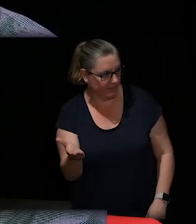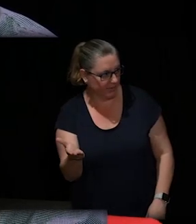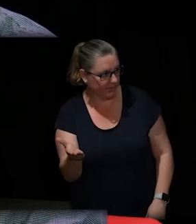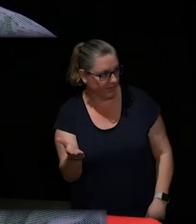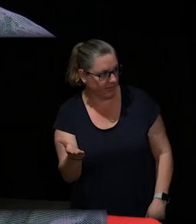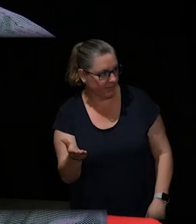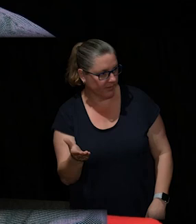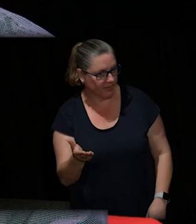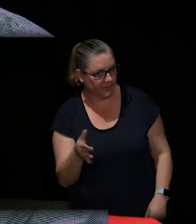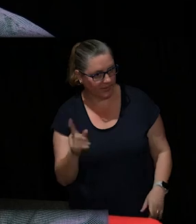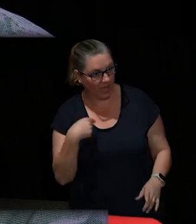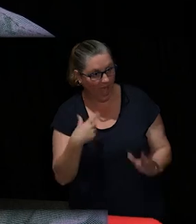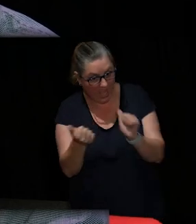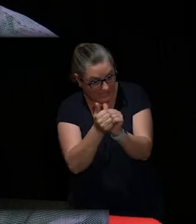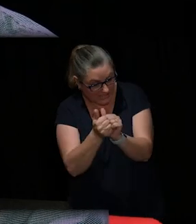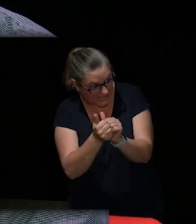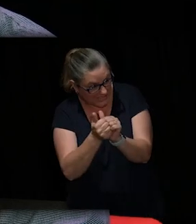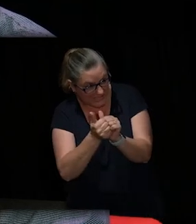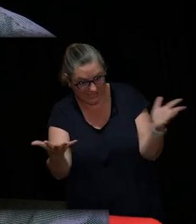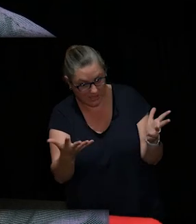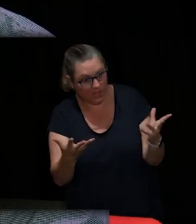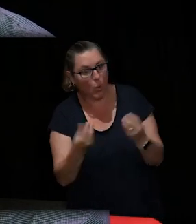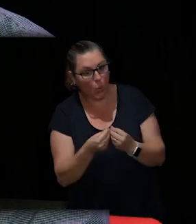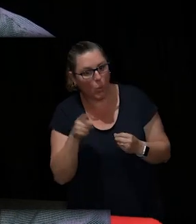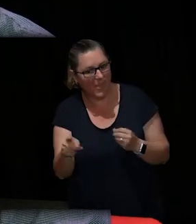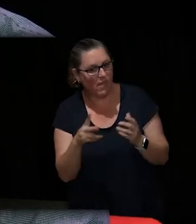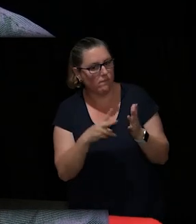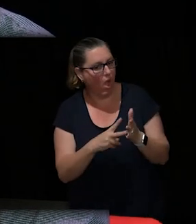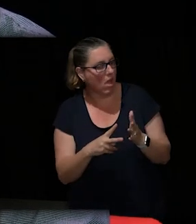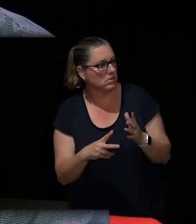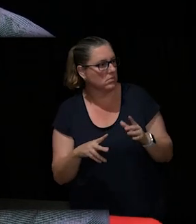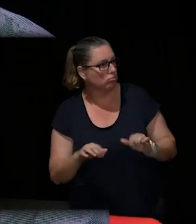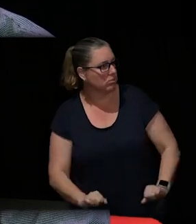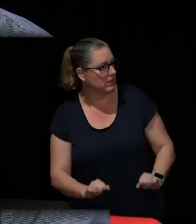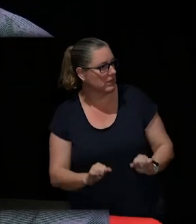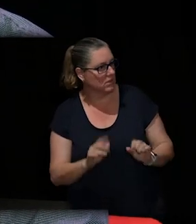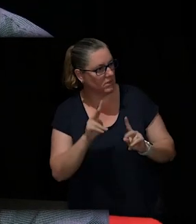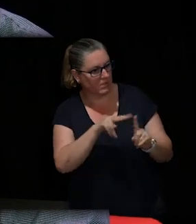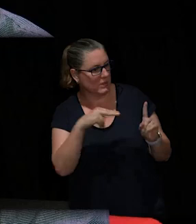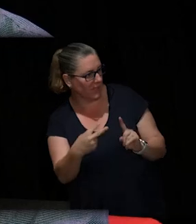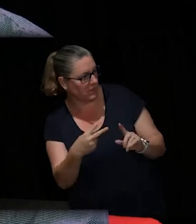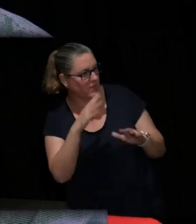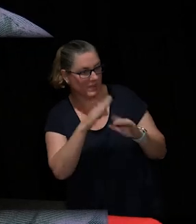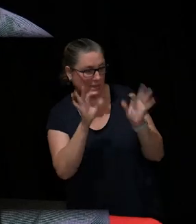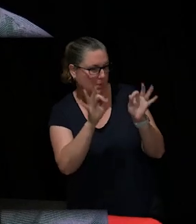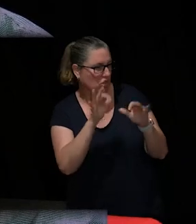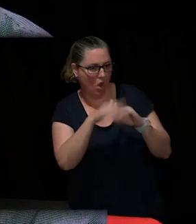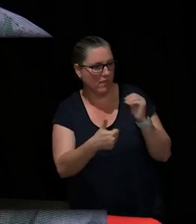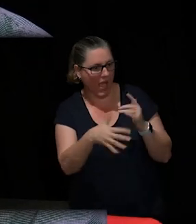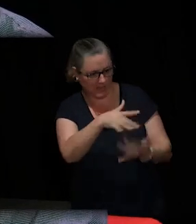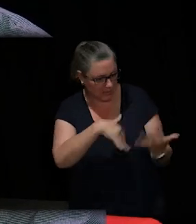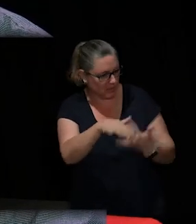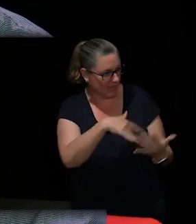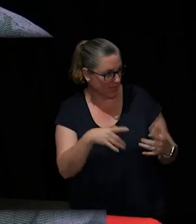thoroughly disagree with Vice President Pence's views on most things, especially social issues, even more than Donald Trump's views, because I don't